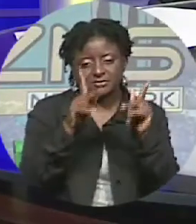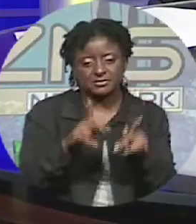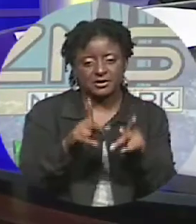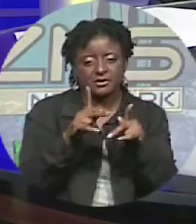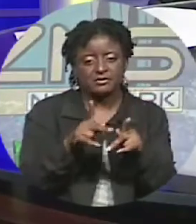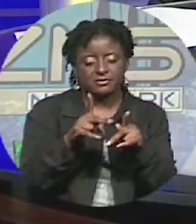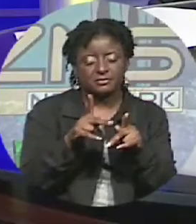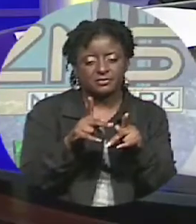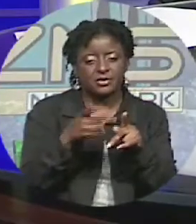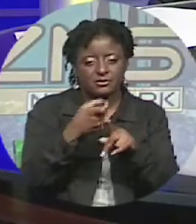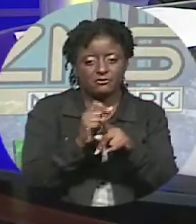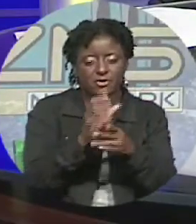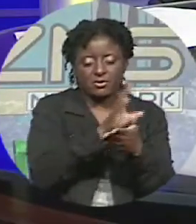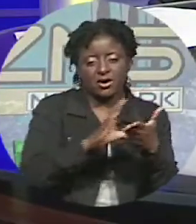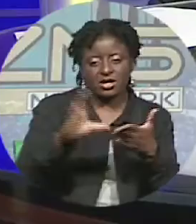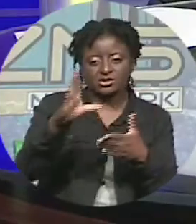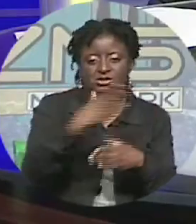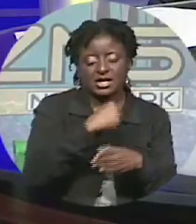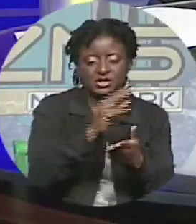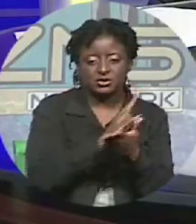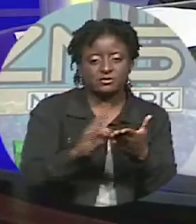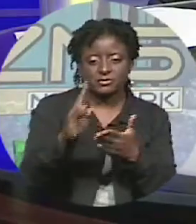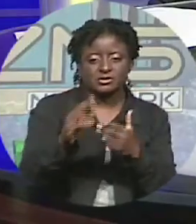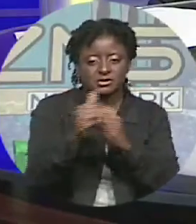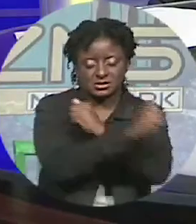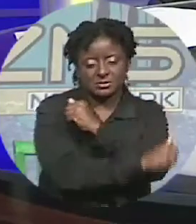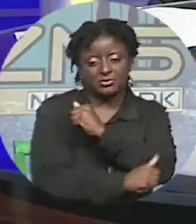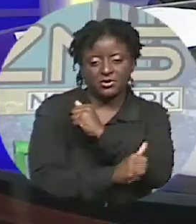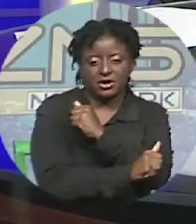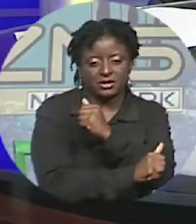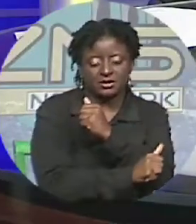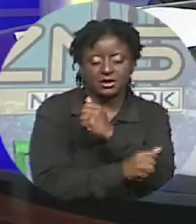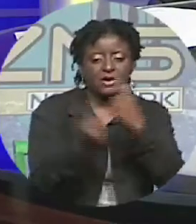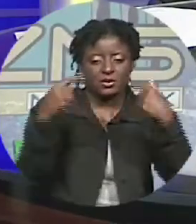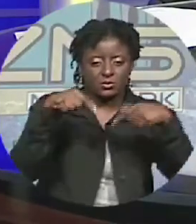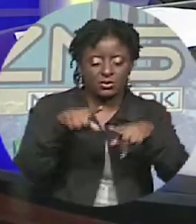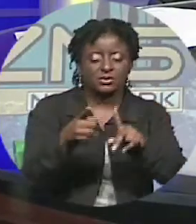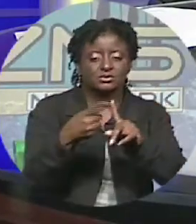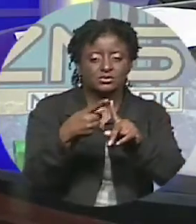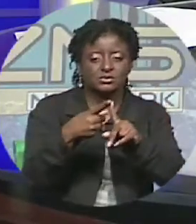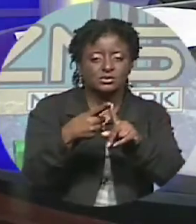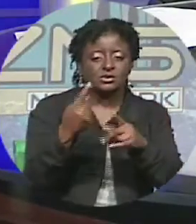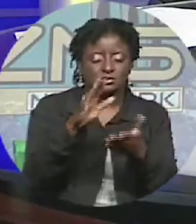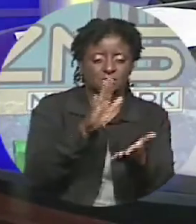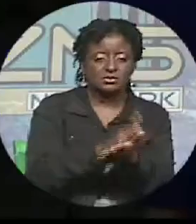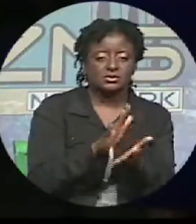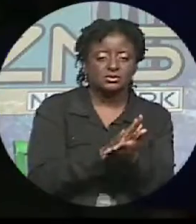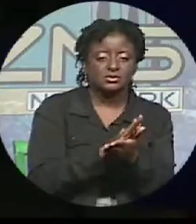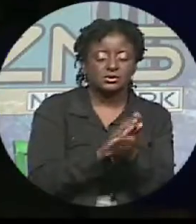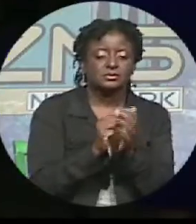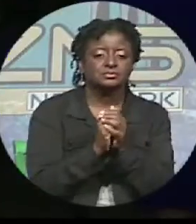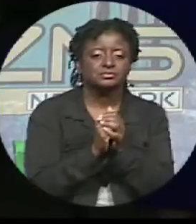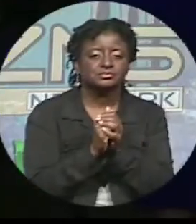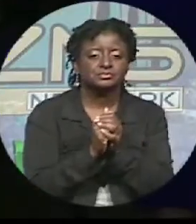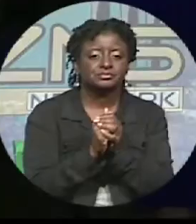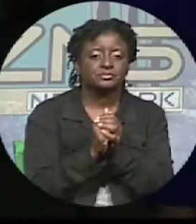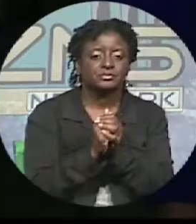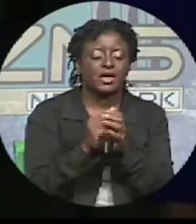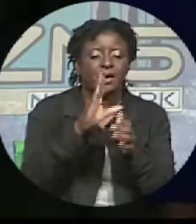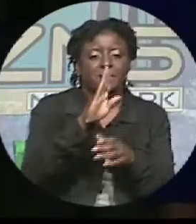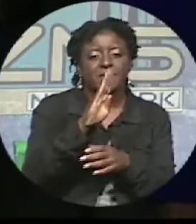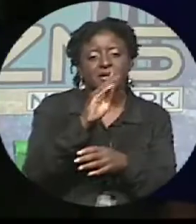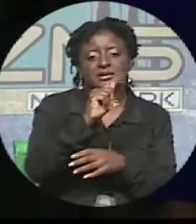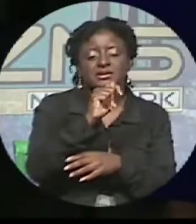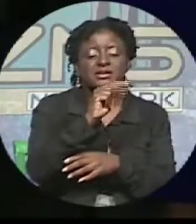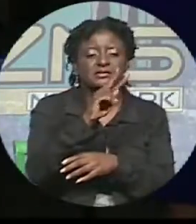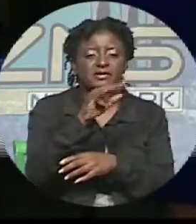abroad descended on the campus. Cleopatra Murphy was there today and explains why they were there. Bahamas Technical and